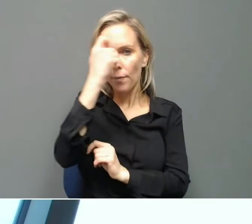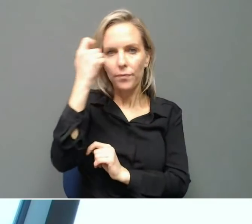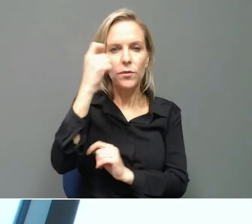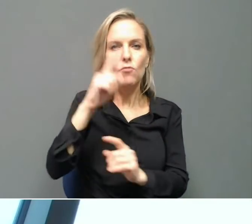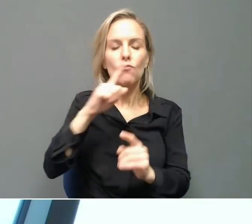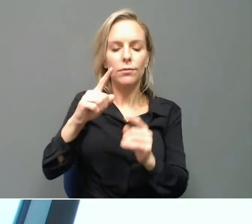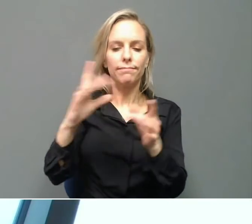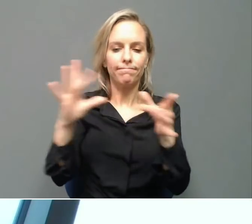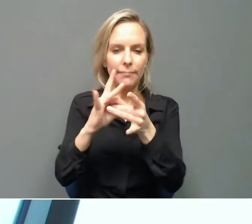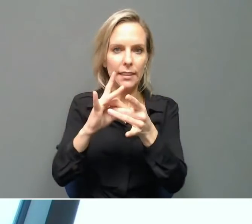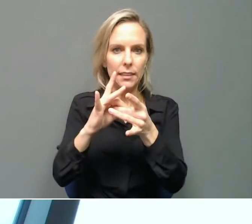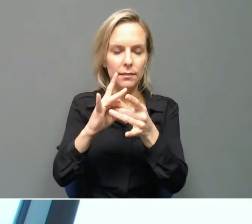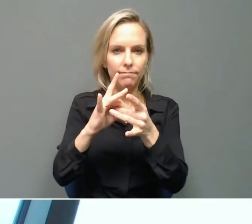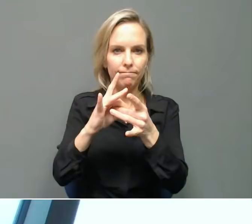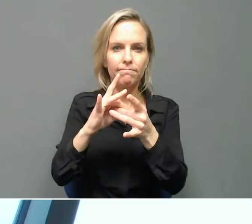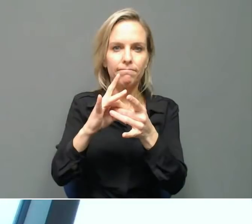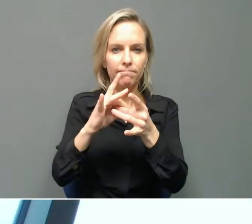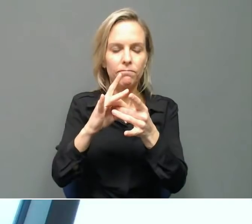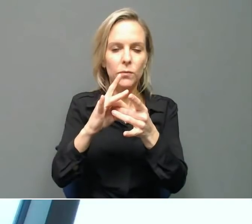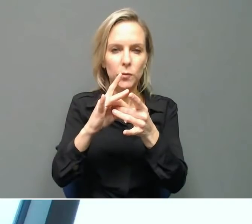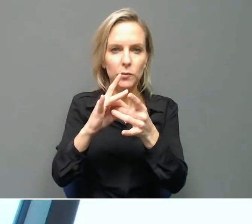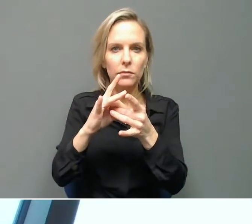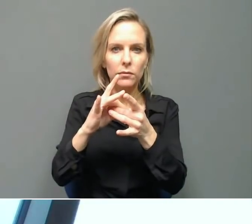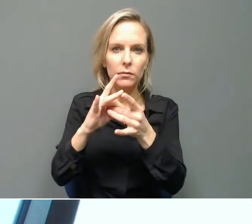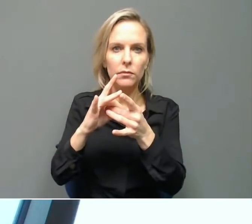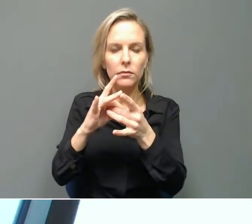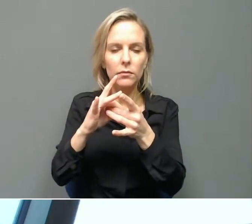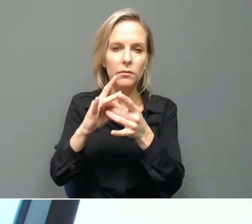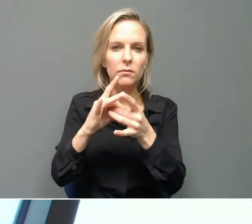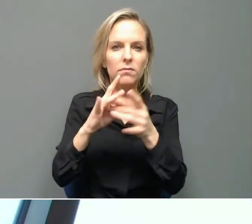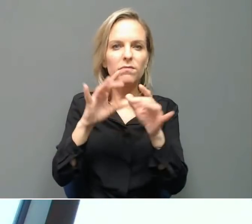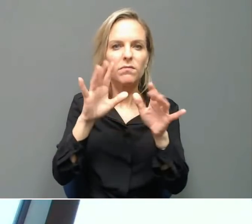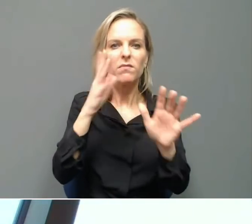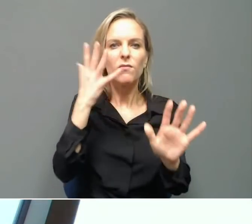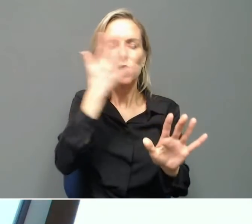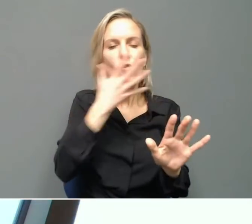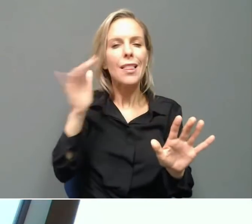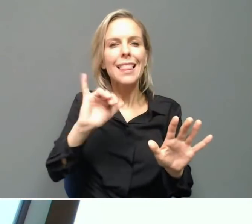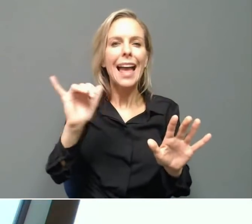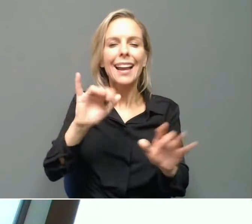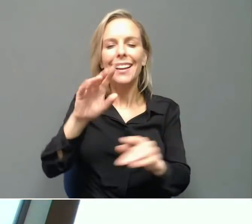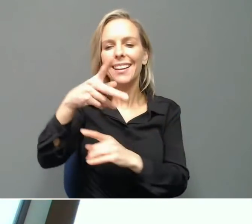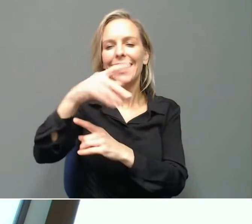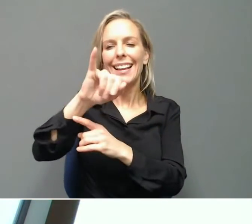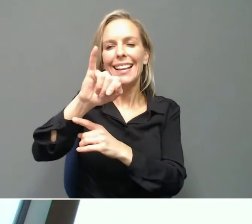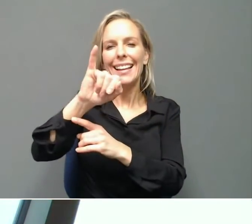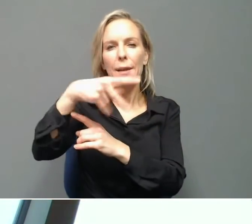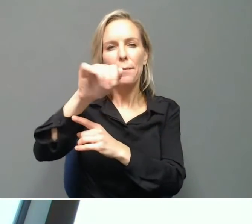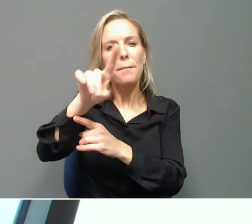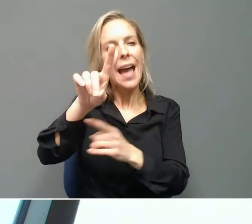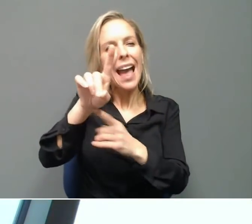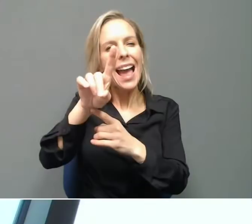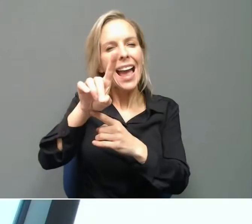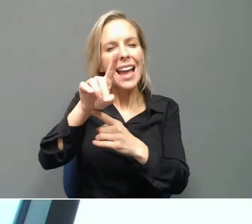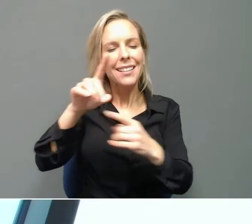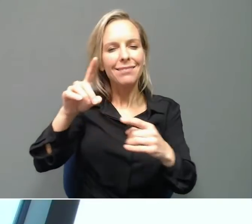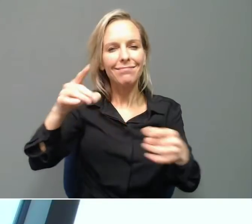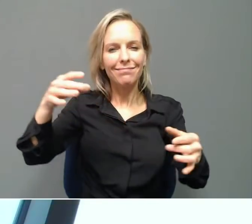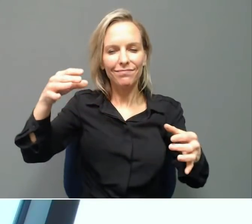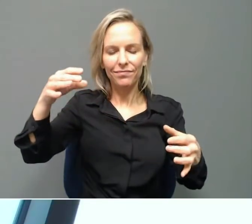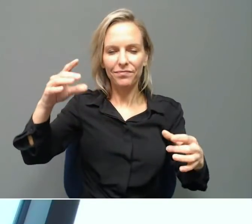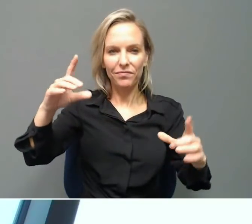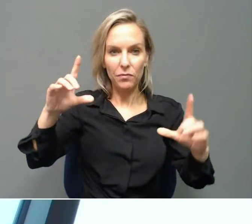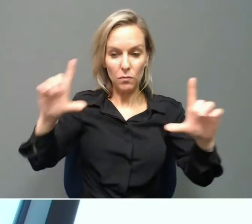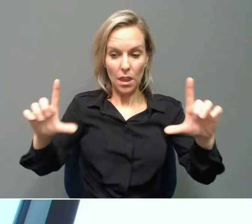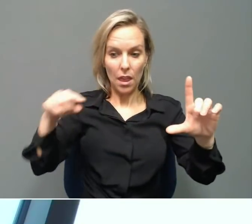to a similar device that looks like an iPad and or a tablet. And then in addition